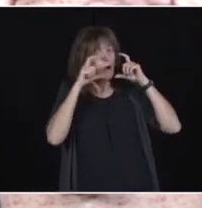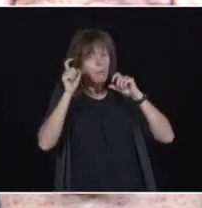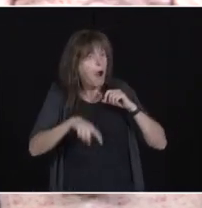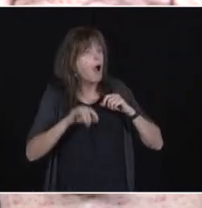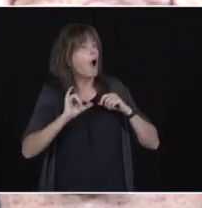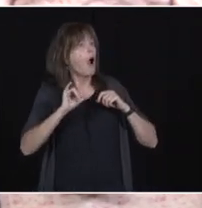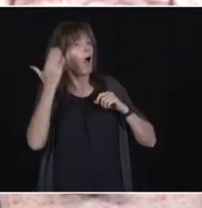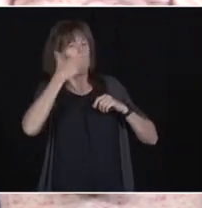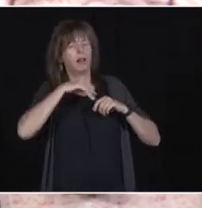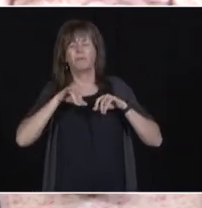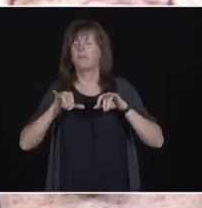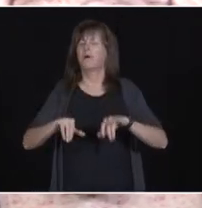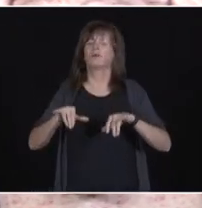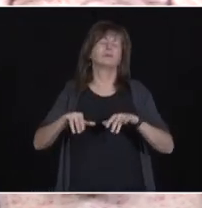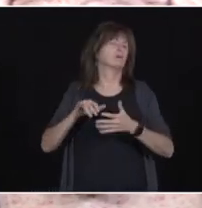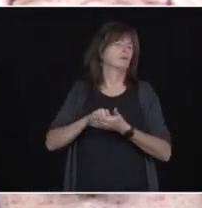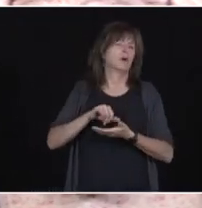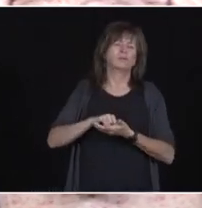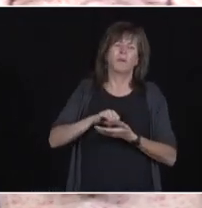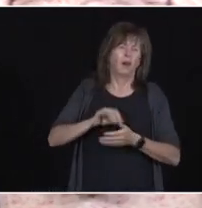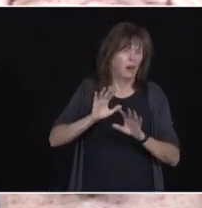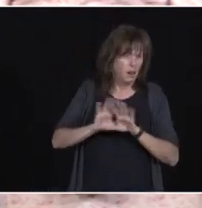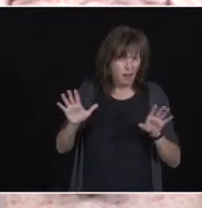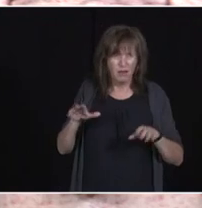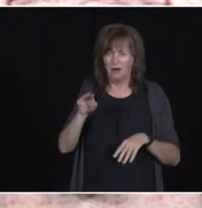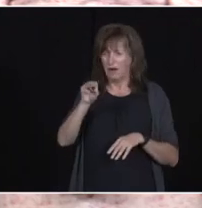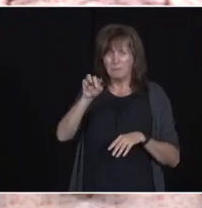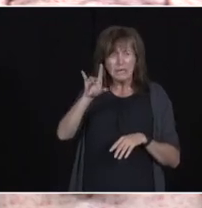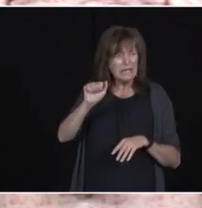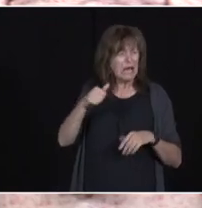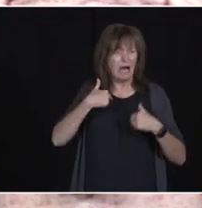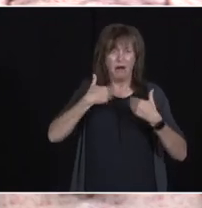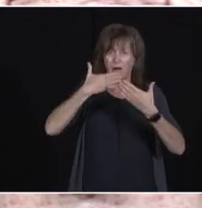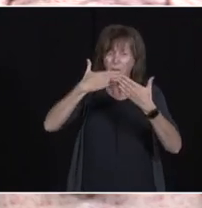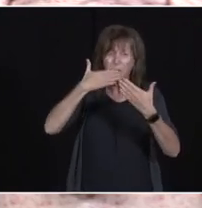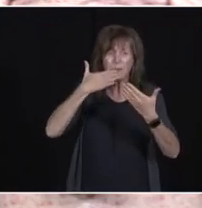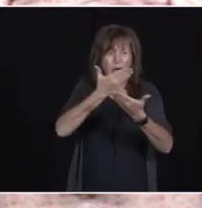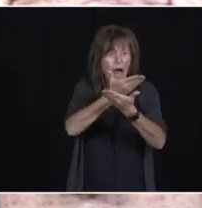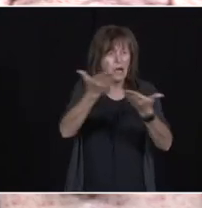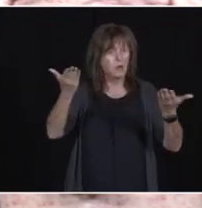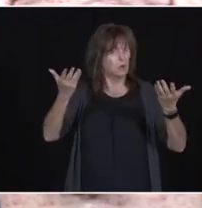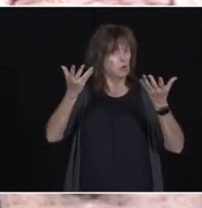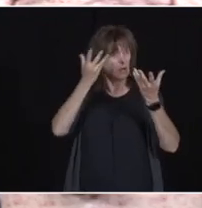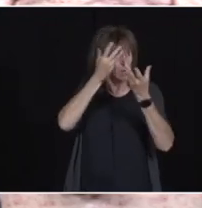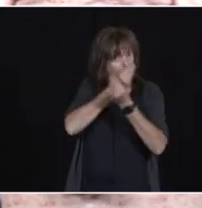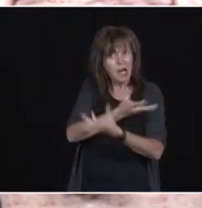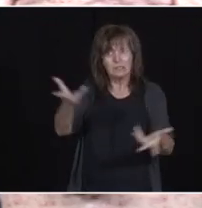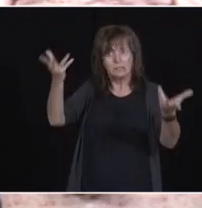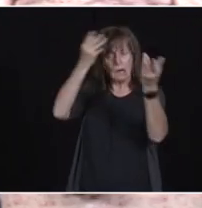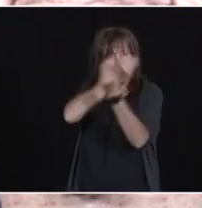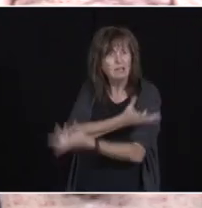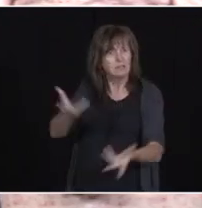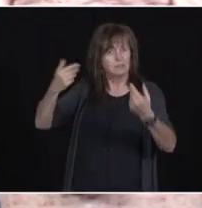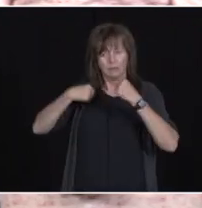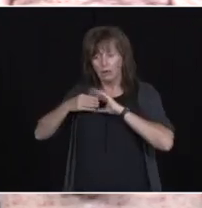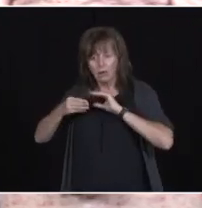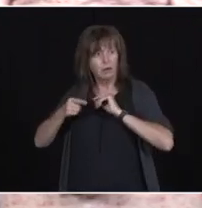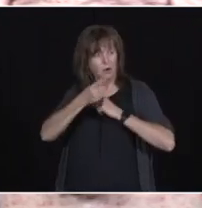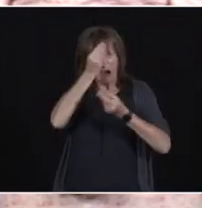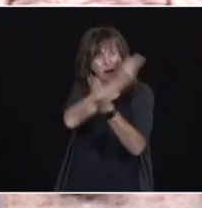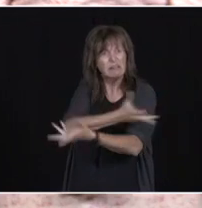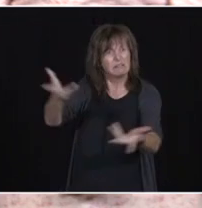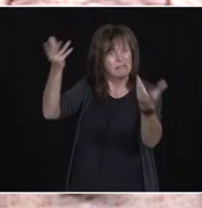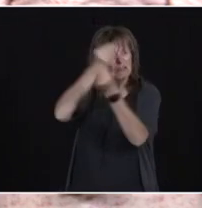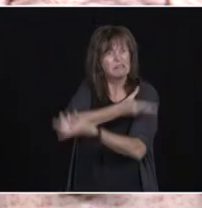know, really just hitting the message one after the other. So we're grateful. Everyone's on the same page. Anyone who plays ignorance on this,